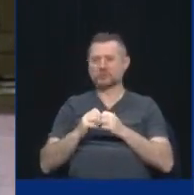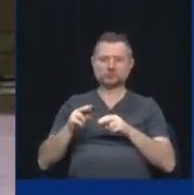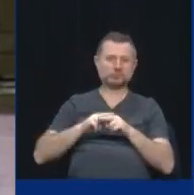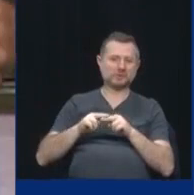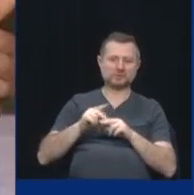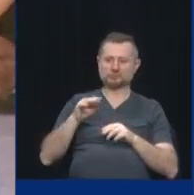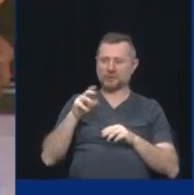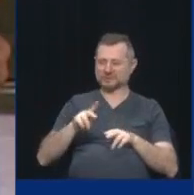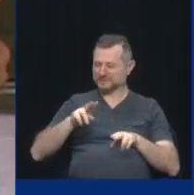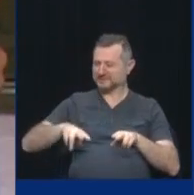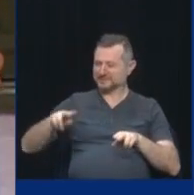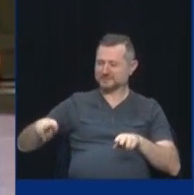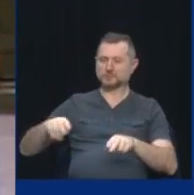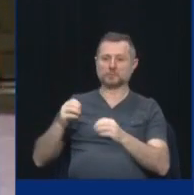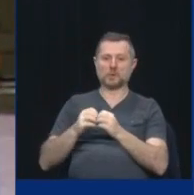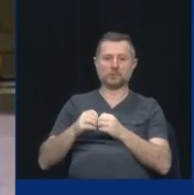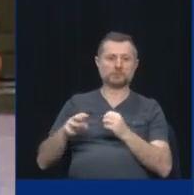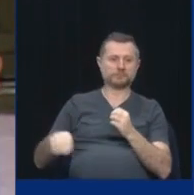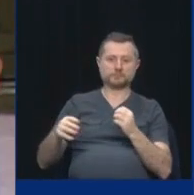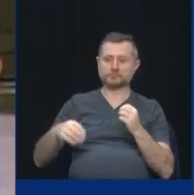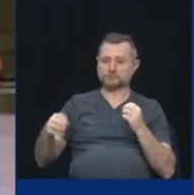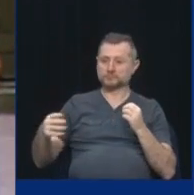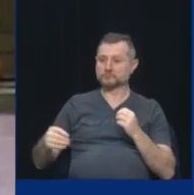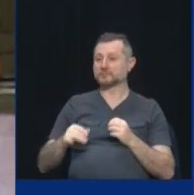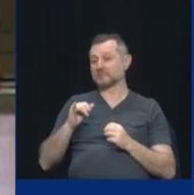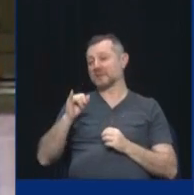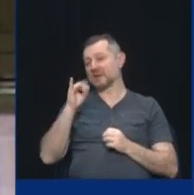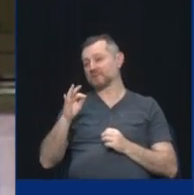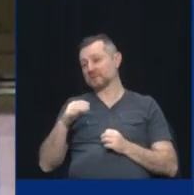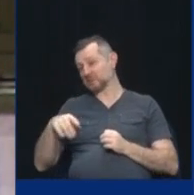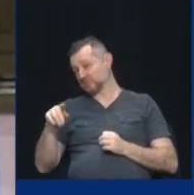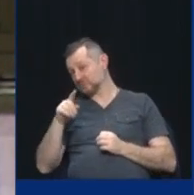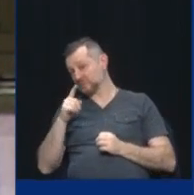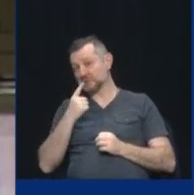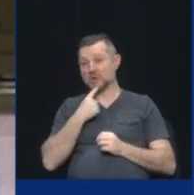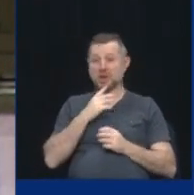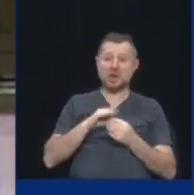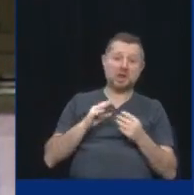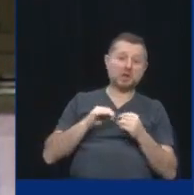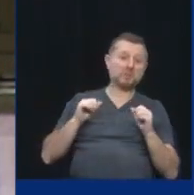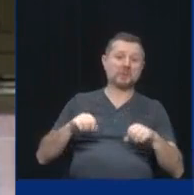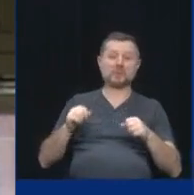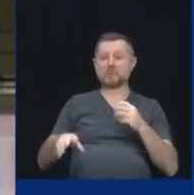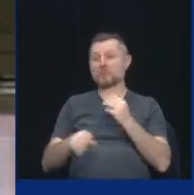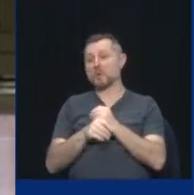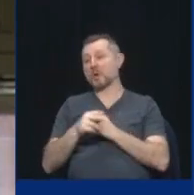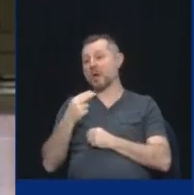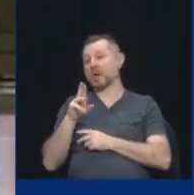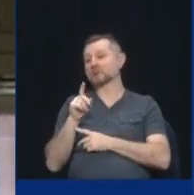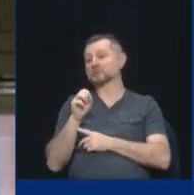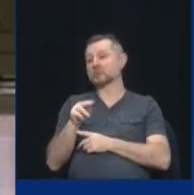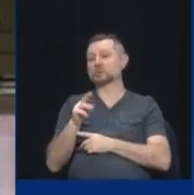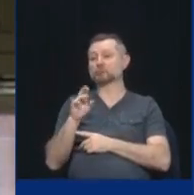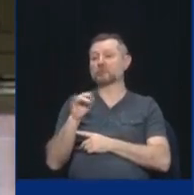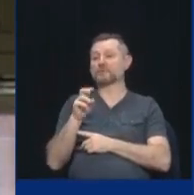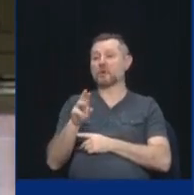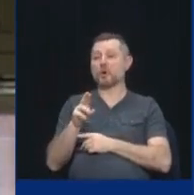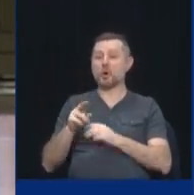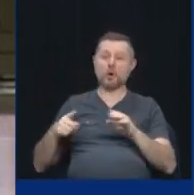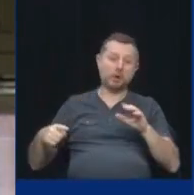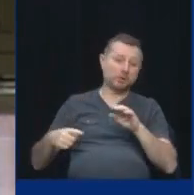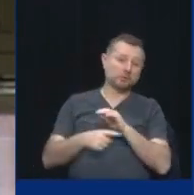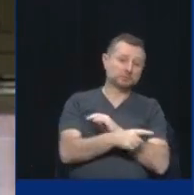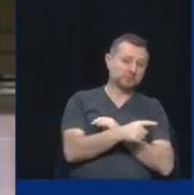especially if you're talking about additional Hudson River tunnels to get more trains in. So freeing